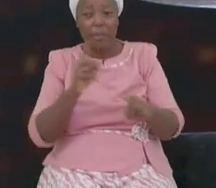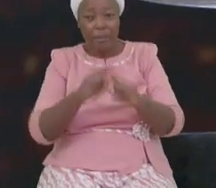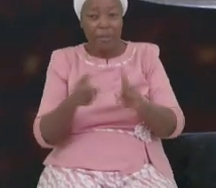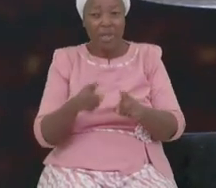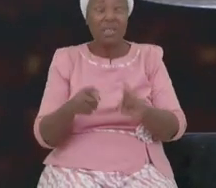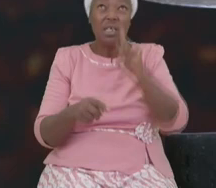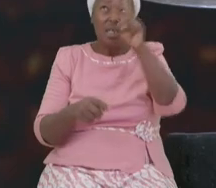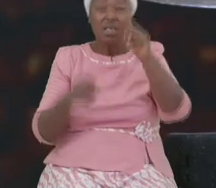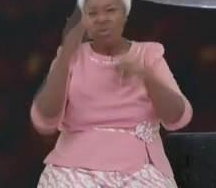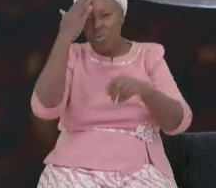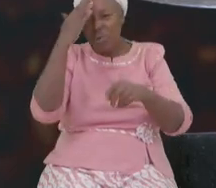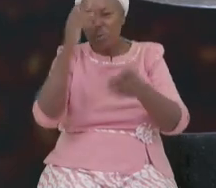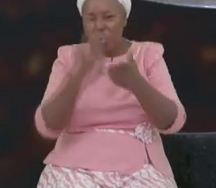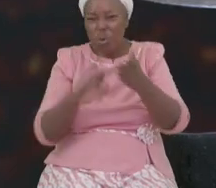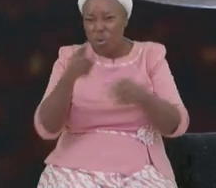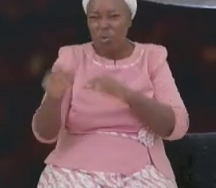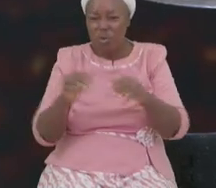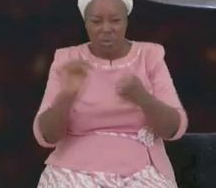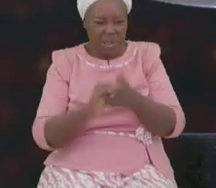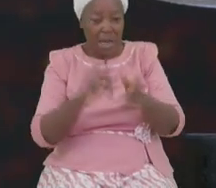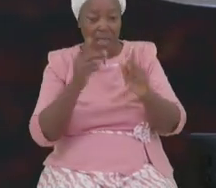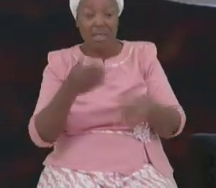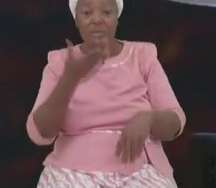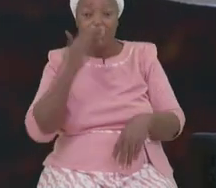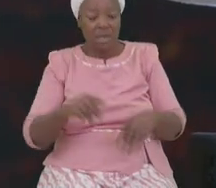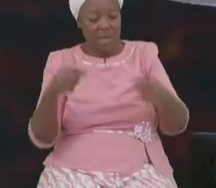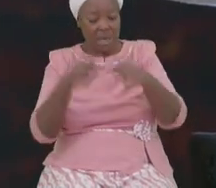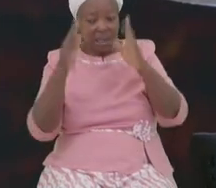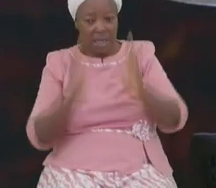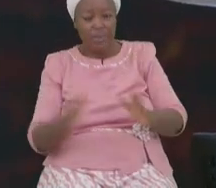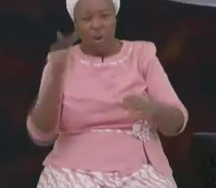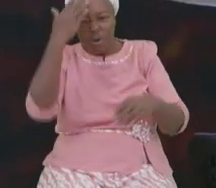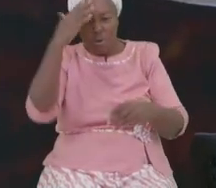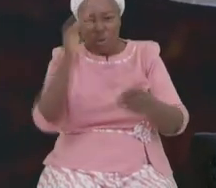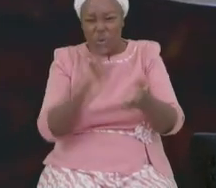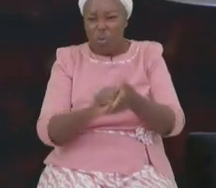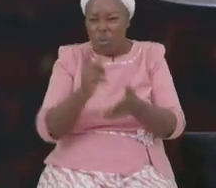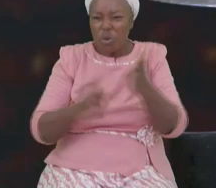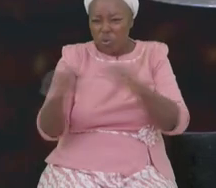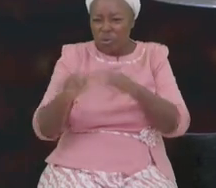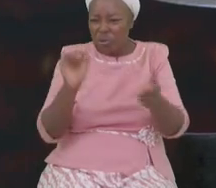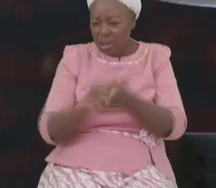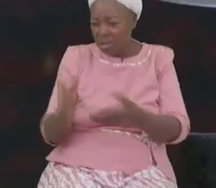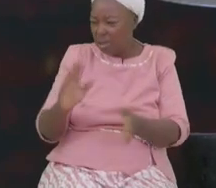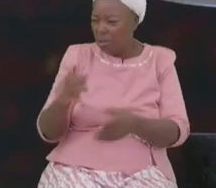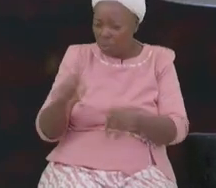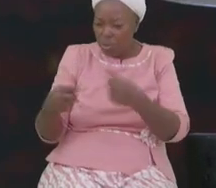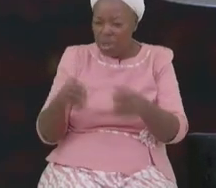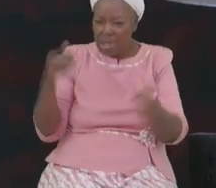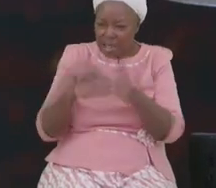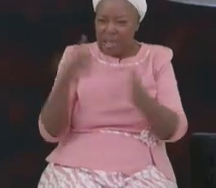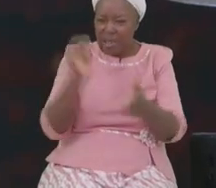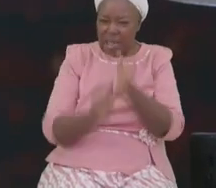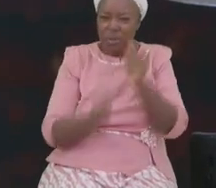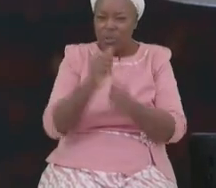what you will do, that I will say, okay, my covenant is no more with you, but you have a choice. There's life, there is a death, and there